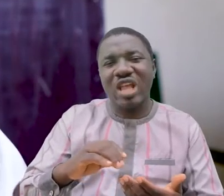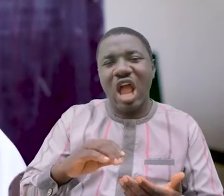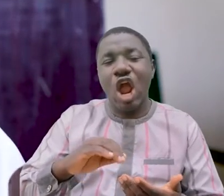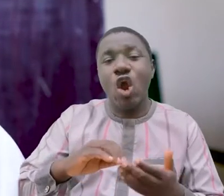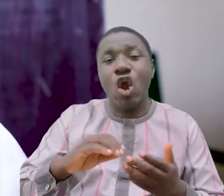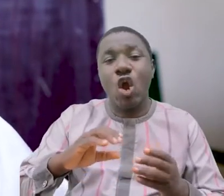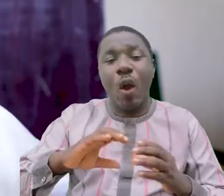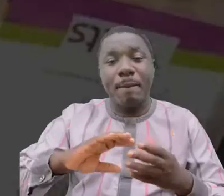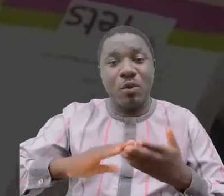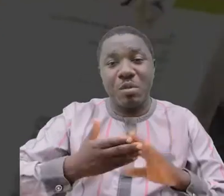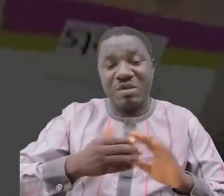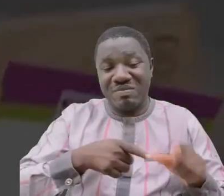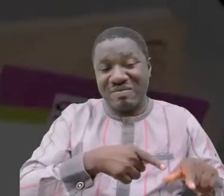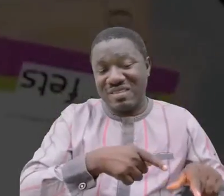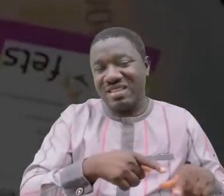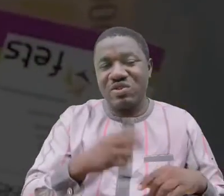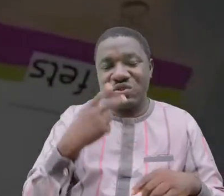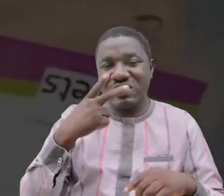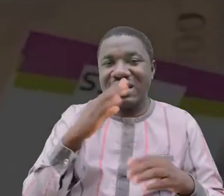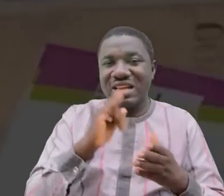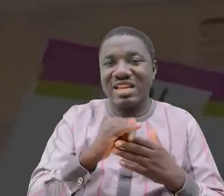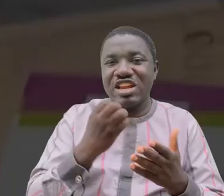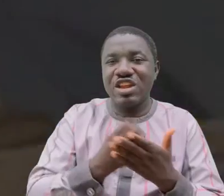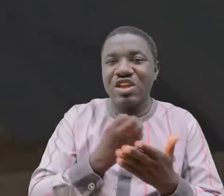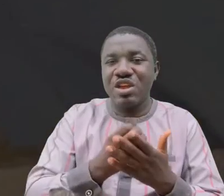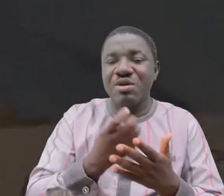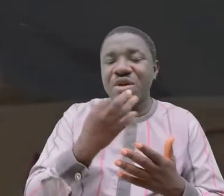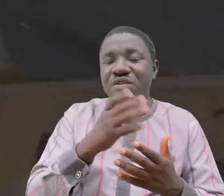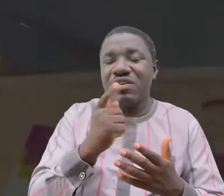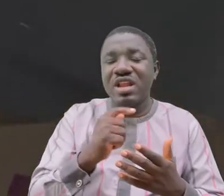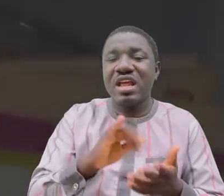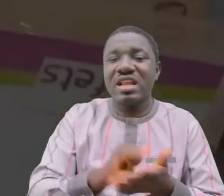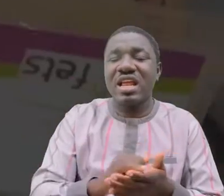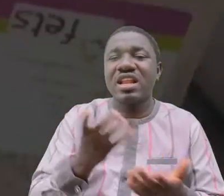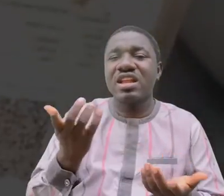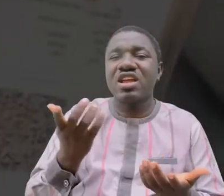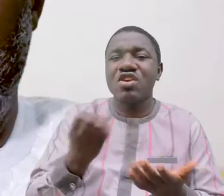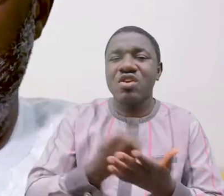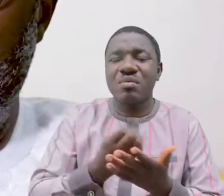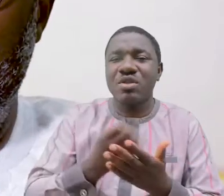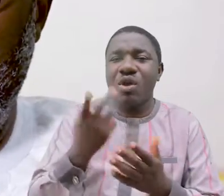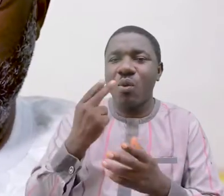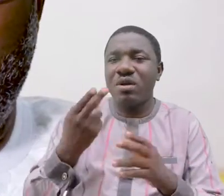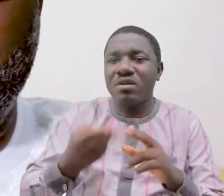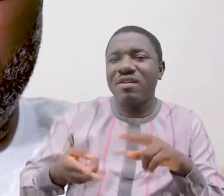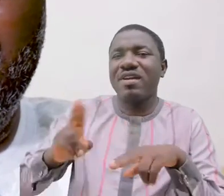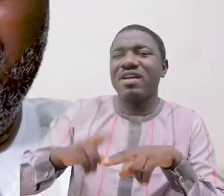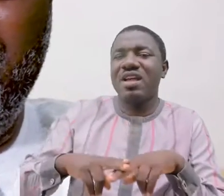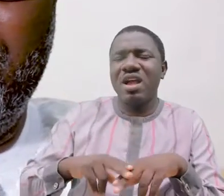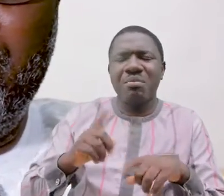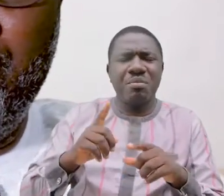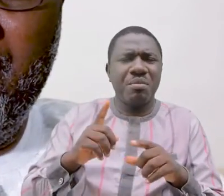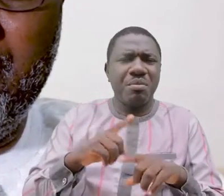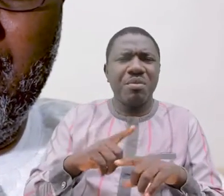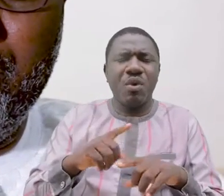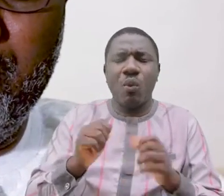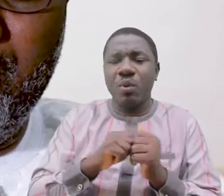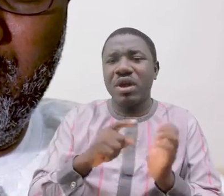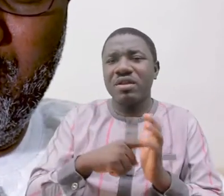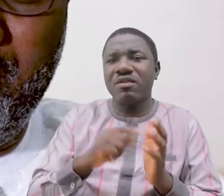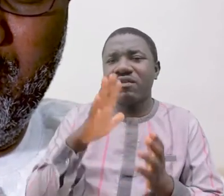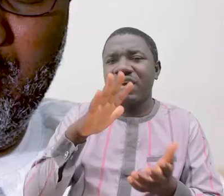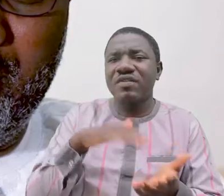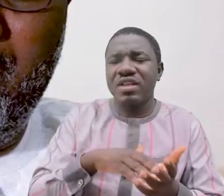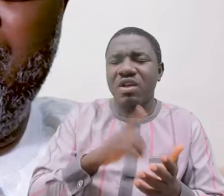community, I'm sure the economy of the community will raise up. But with this 5,000, it makes